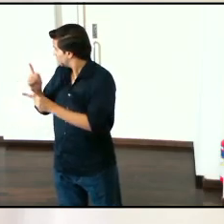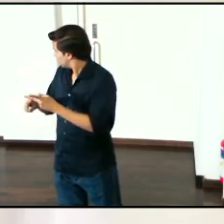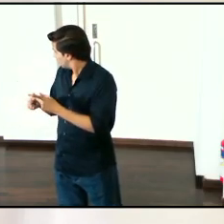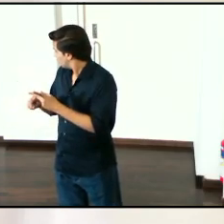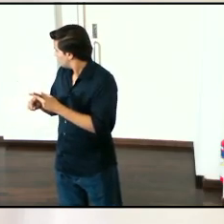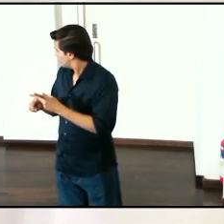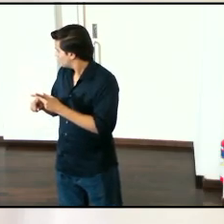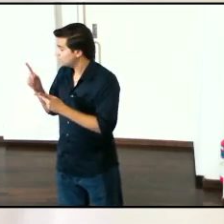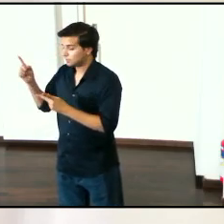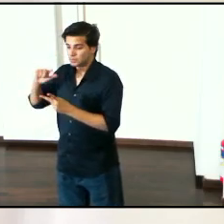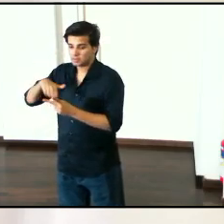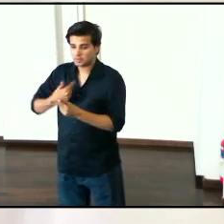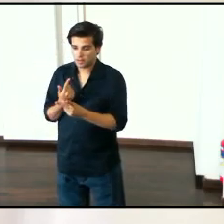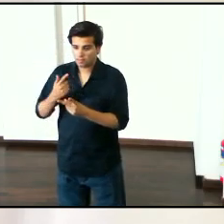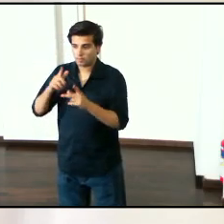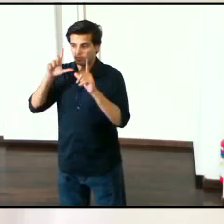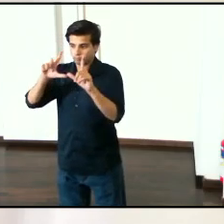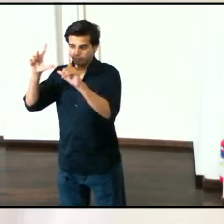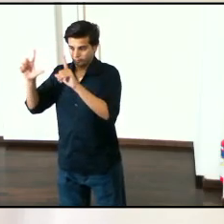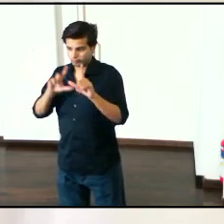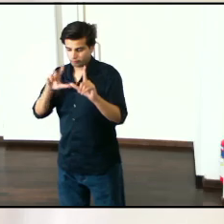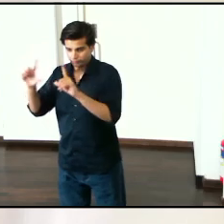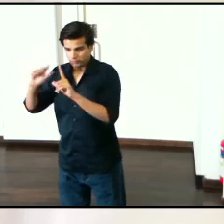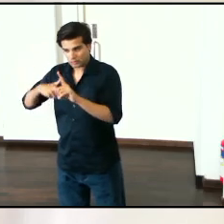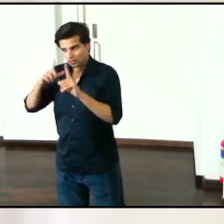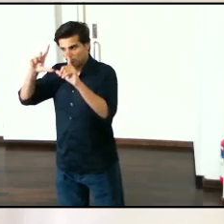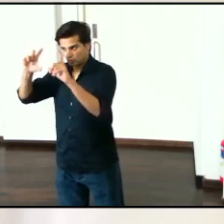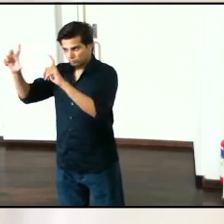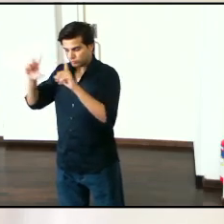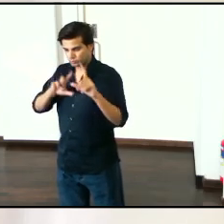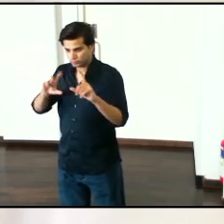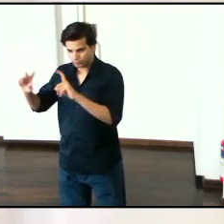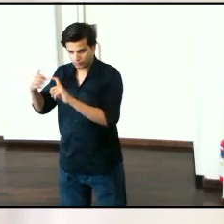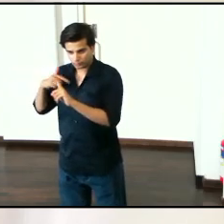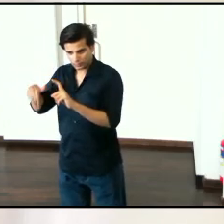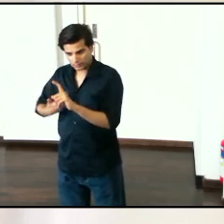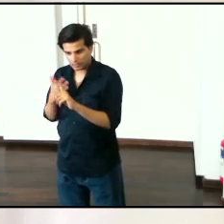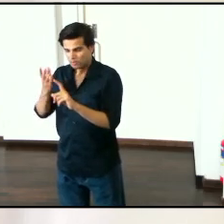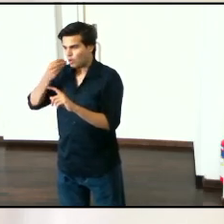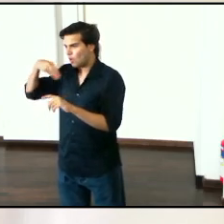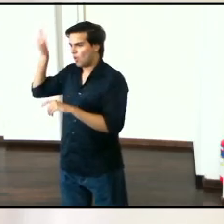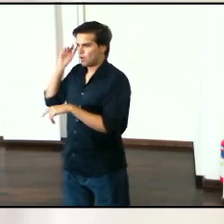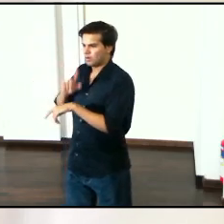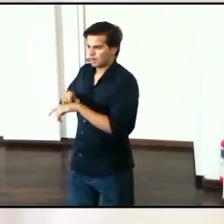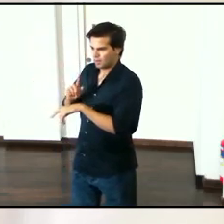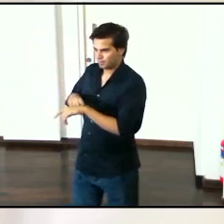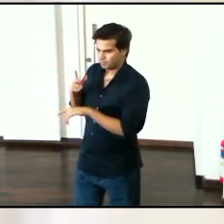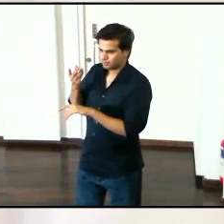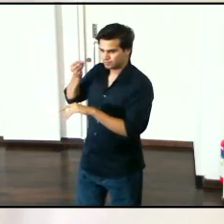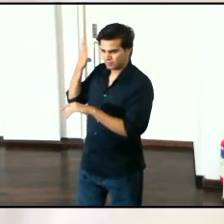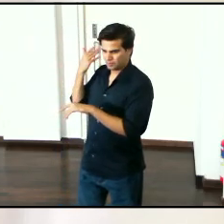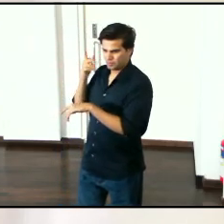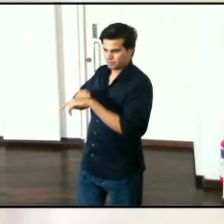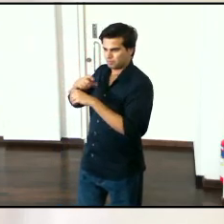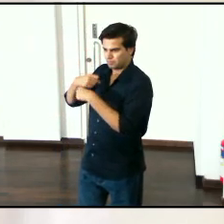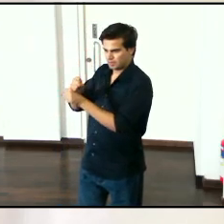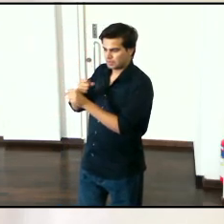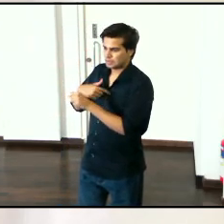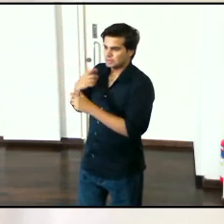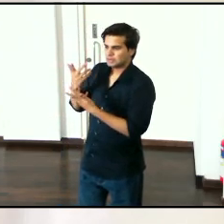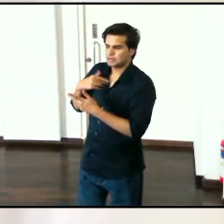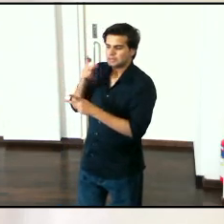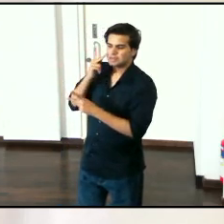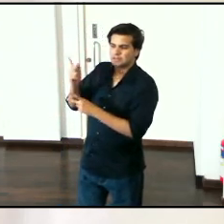which I myself have taken photographs of, and there's one which I made a very long time ago. So that was a little bit of